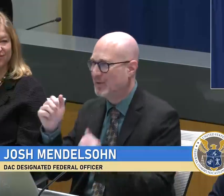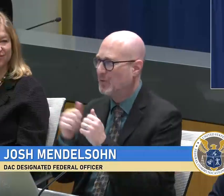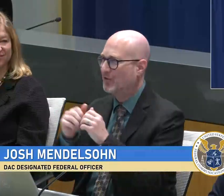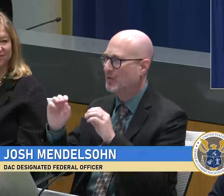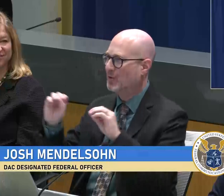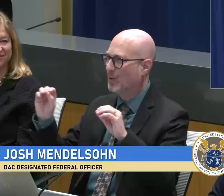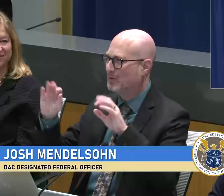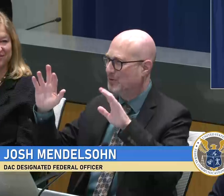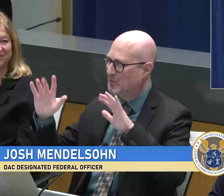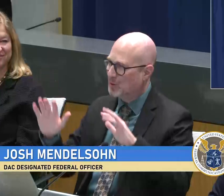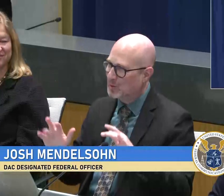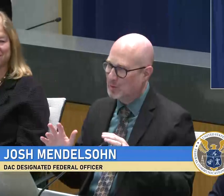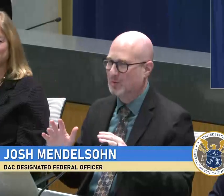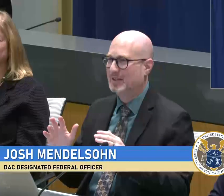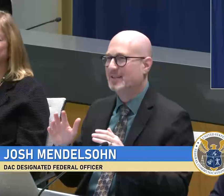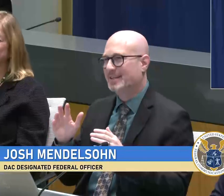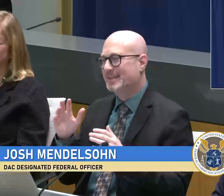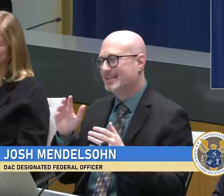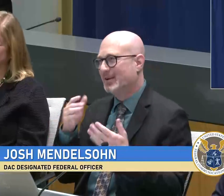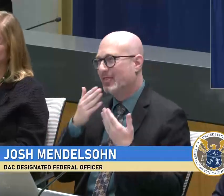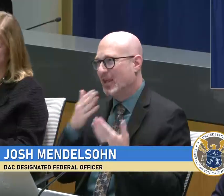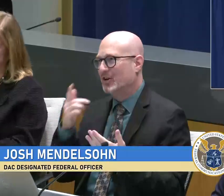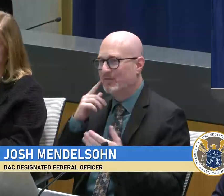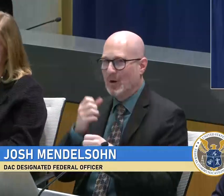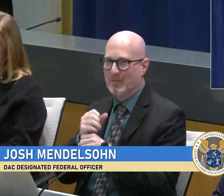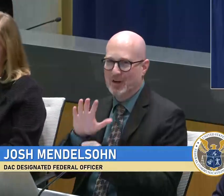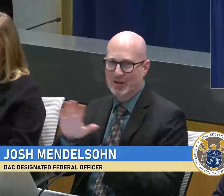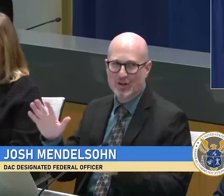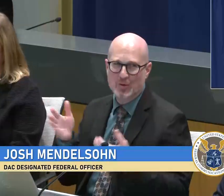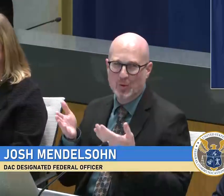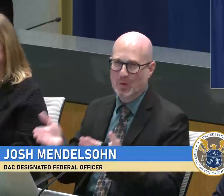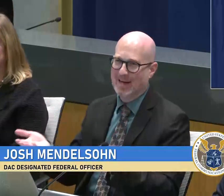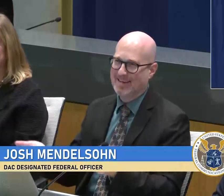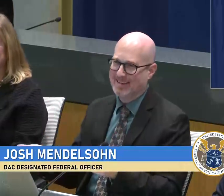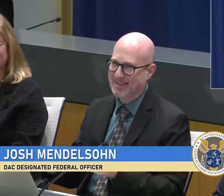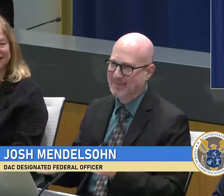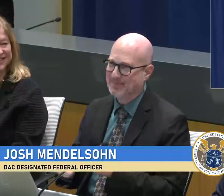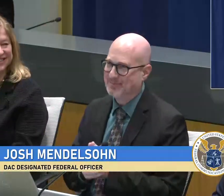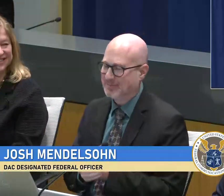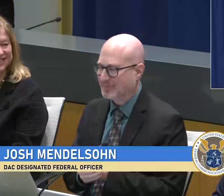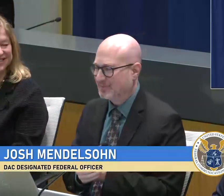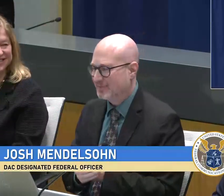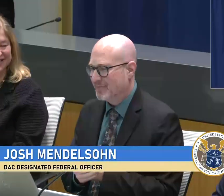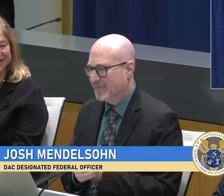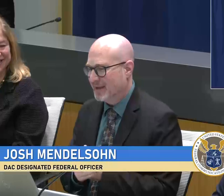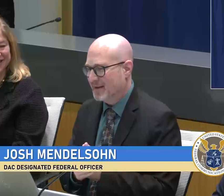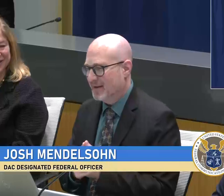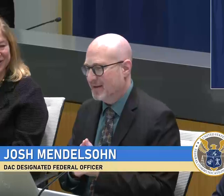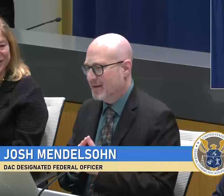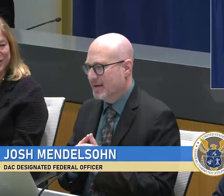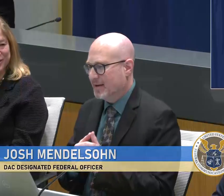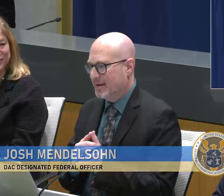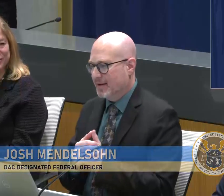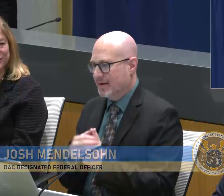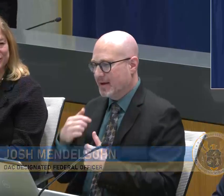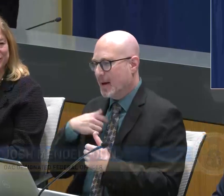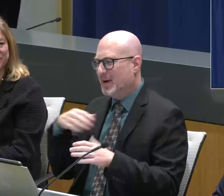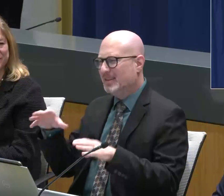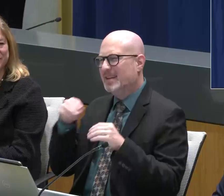shall I say, decent, with no snow. So thank you for making your way here.